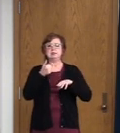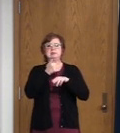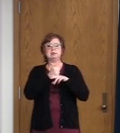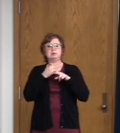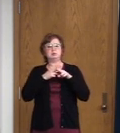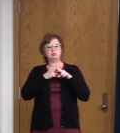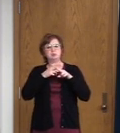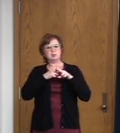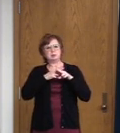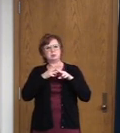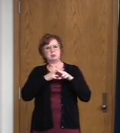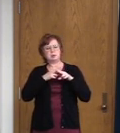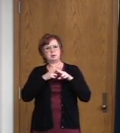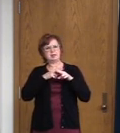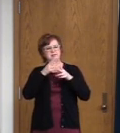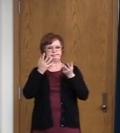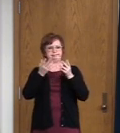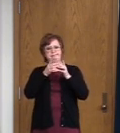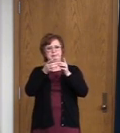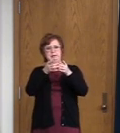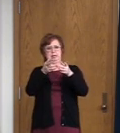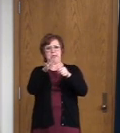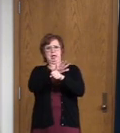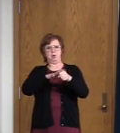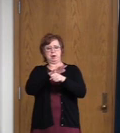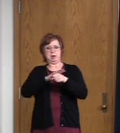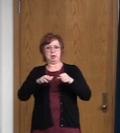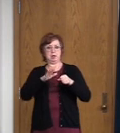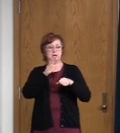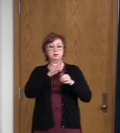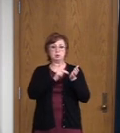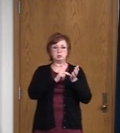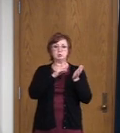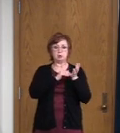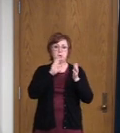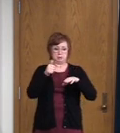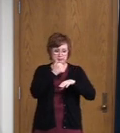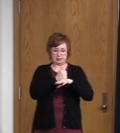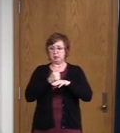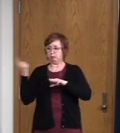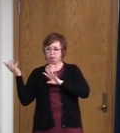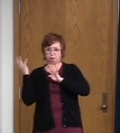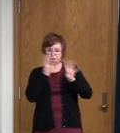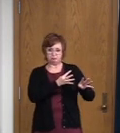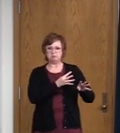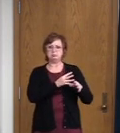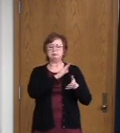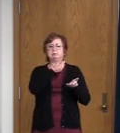are taking an all-hands-on-deck approach that will allow us to do thousands of shots a day.